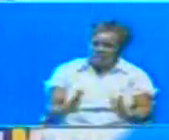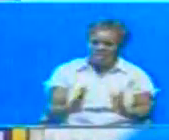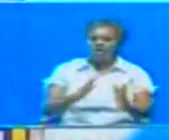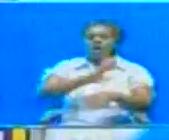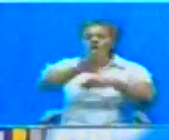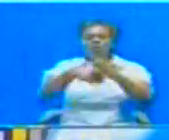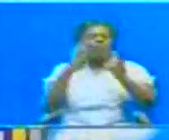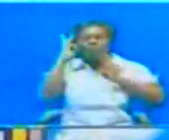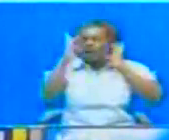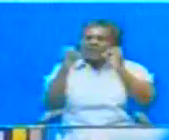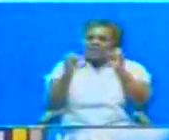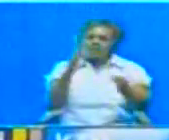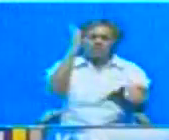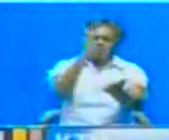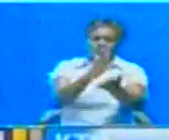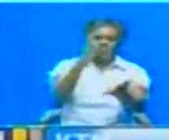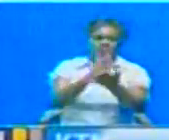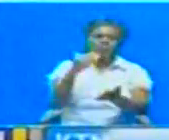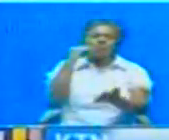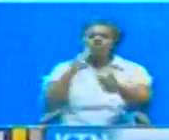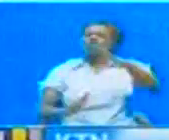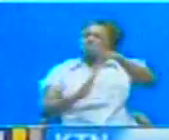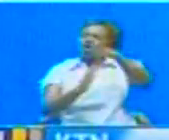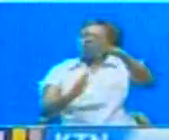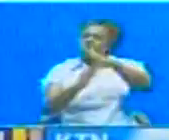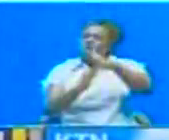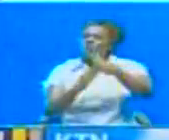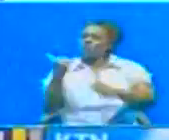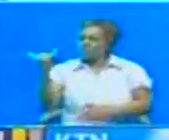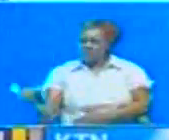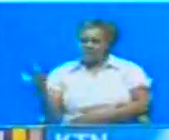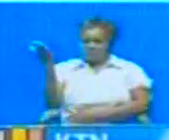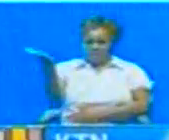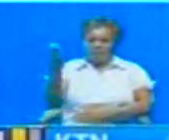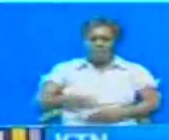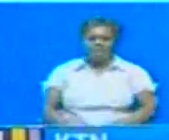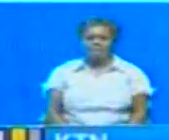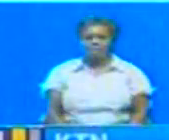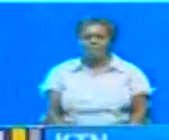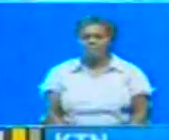are wondering if he is indeed Siaya's top student. Victor Ogale reports.